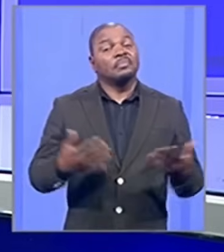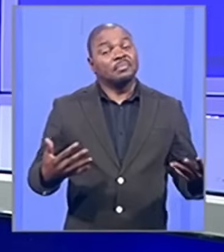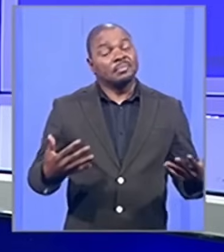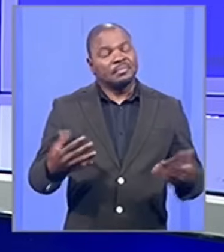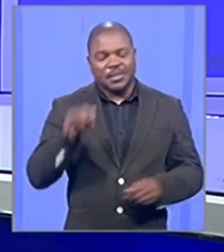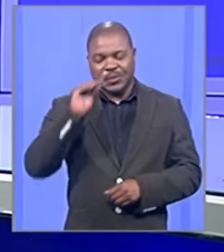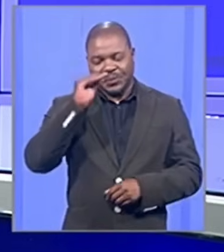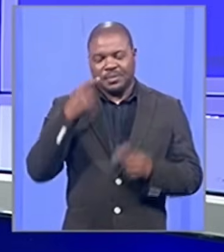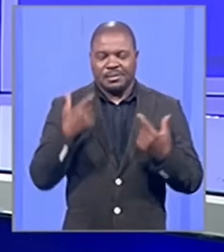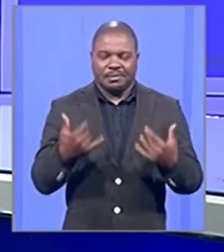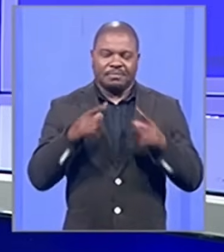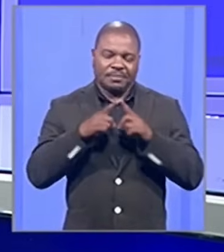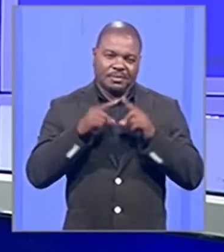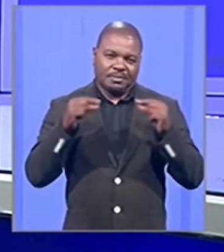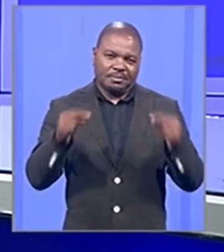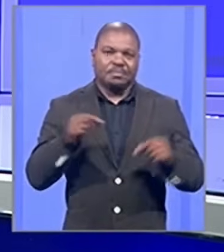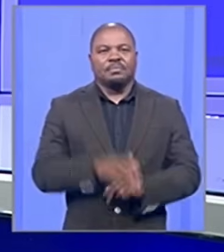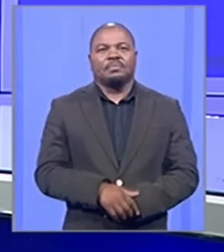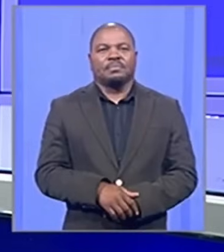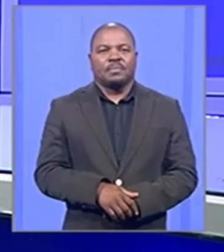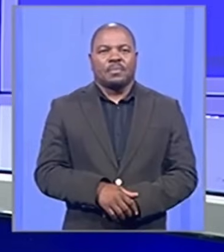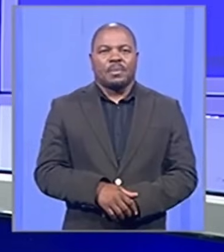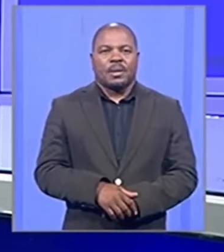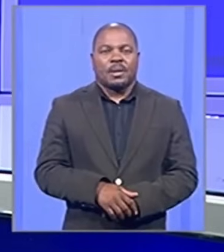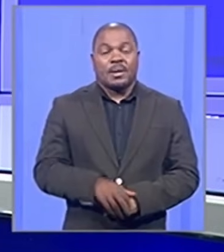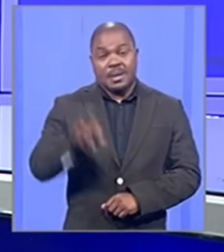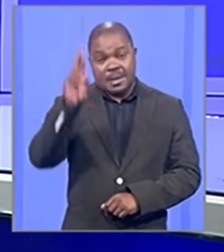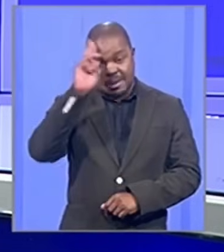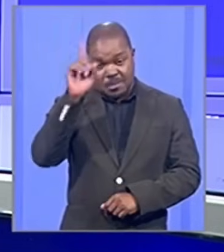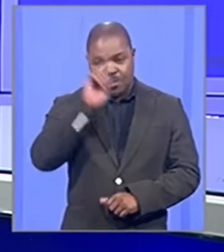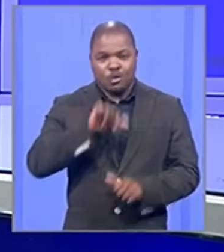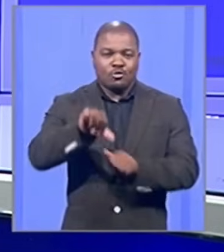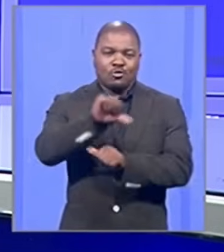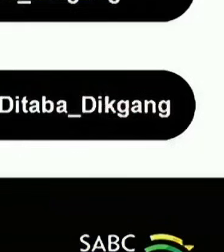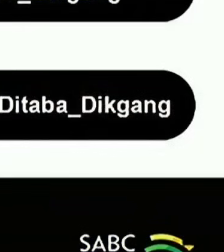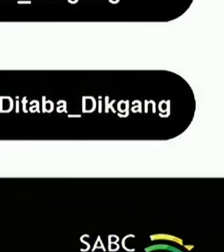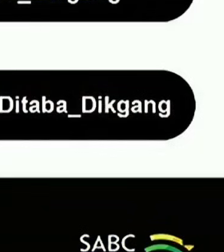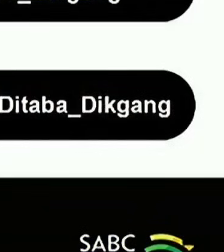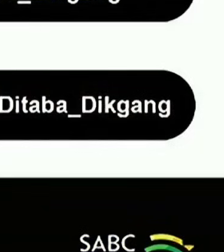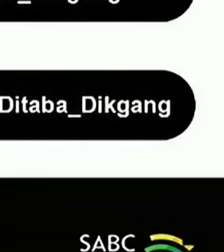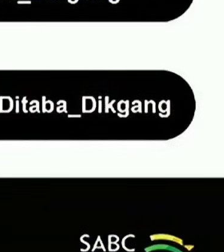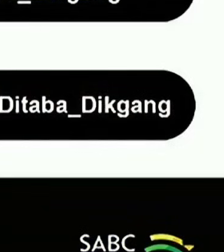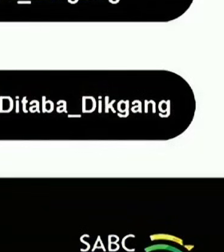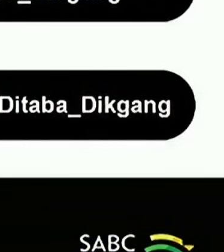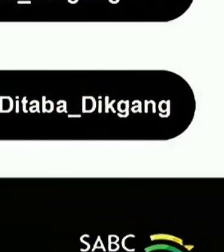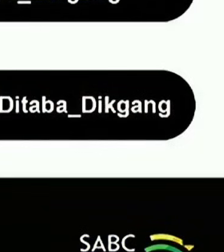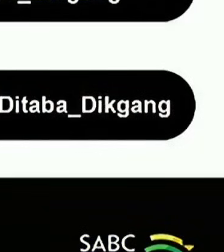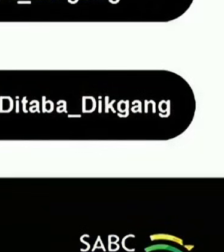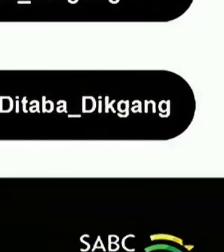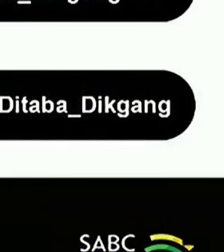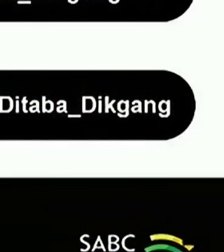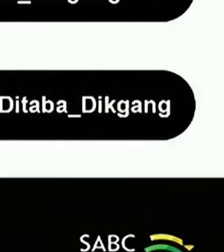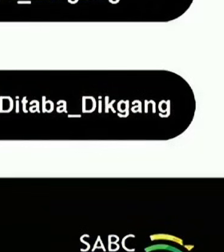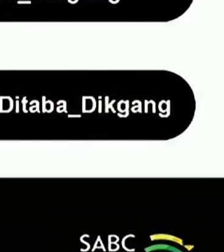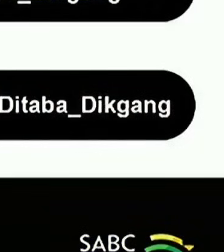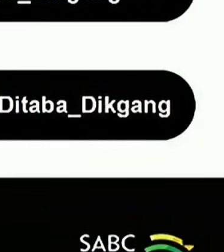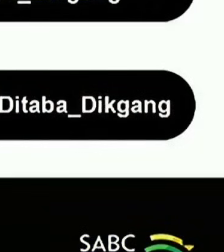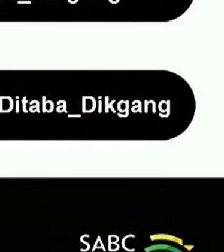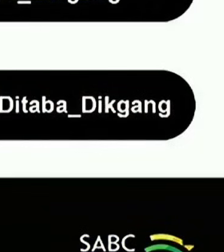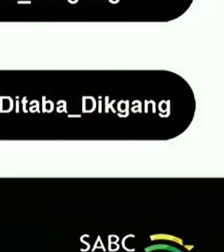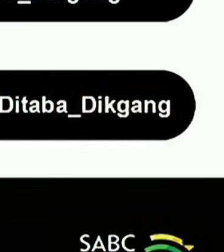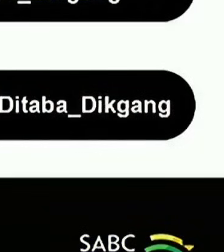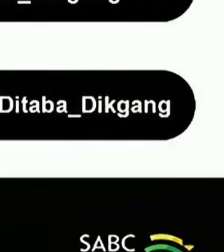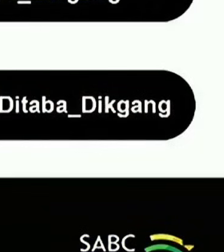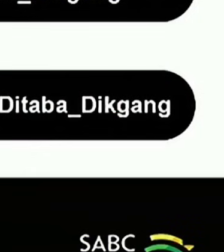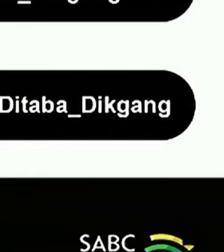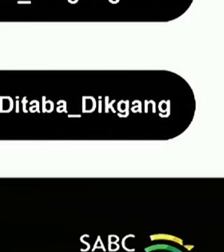Motuetso di ne di le kalo tsa segonjono. Gakologela gore re teng mo mafaratlhatlheng a akaretsang Facebook, X